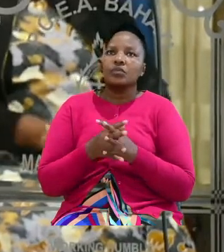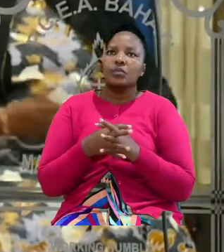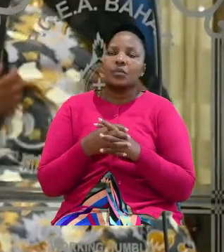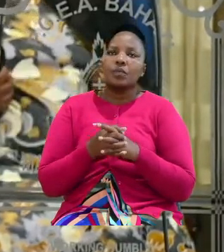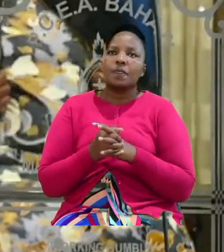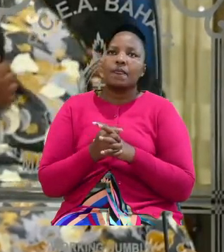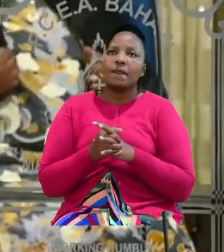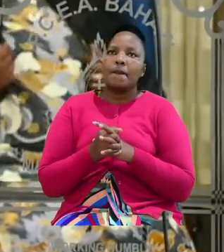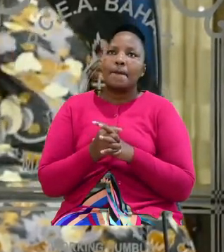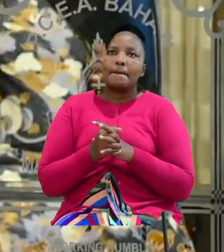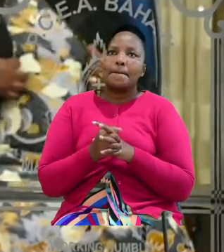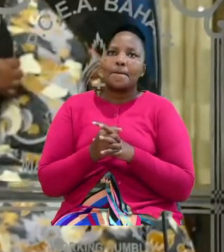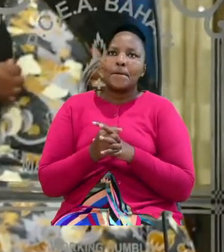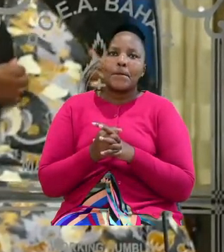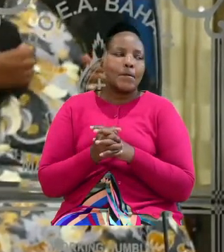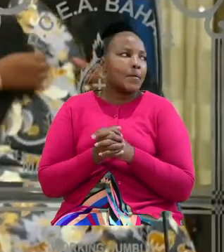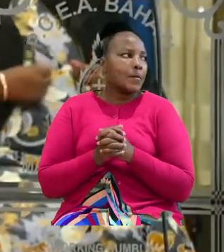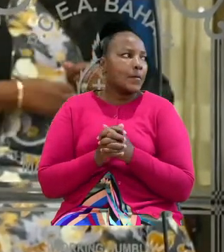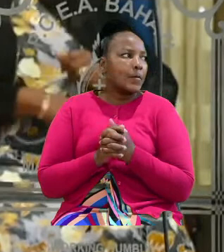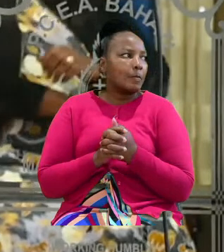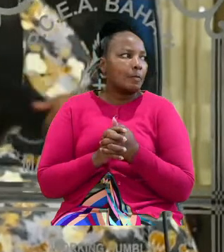service.